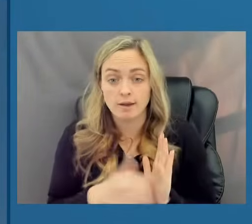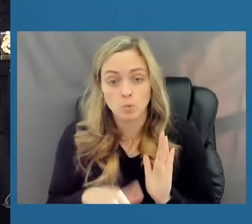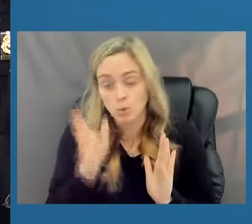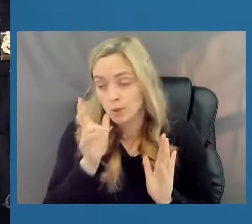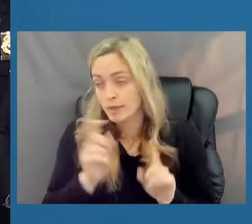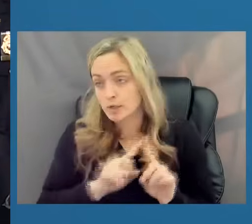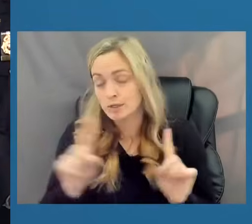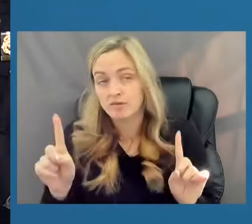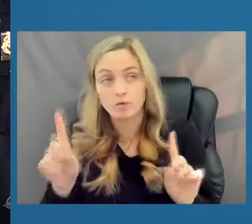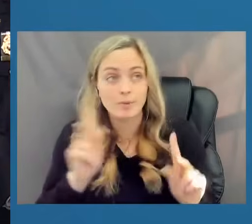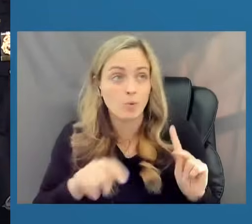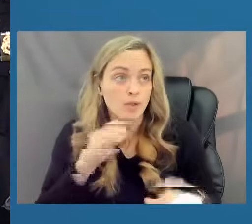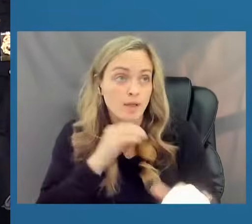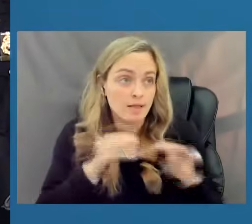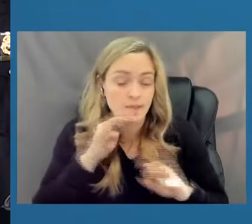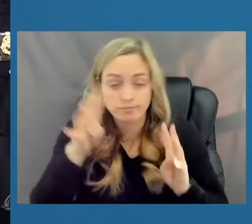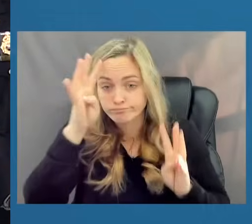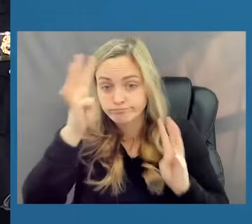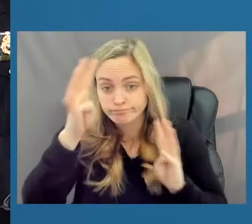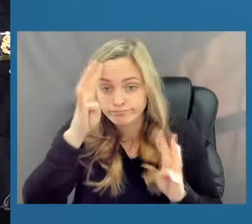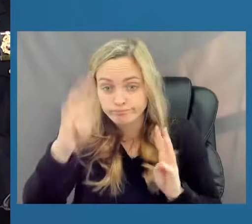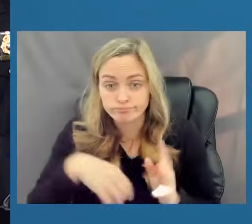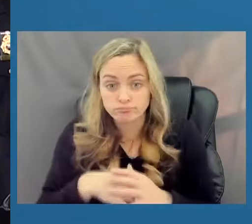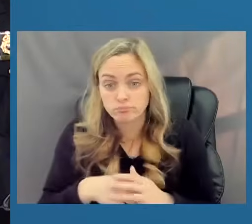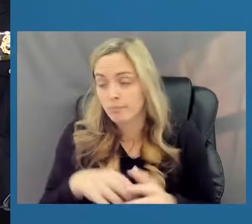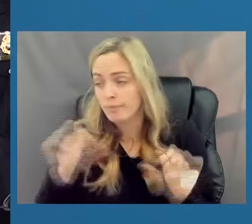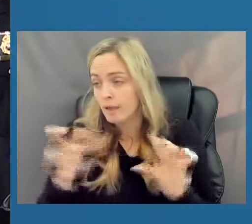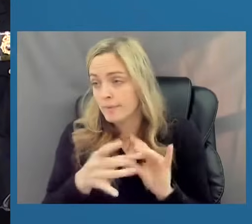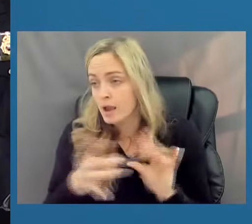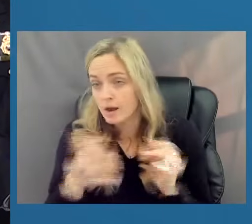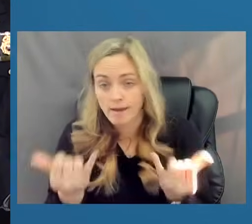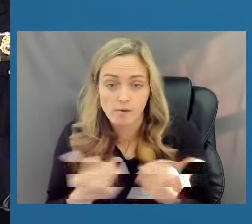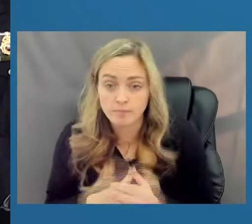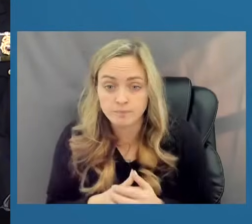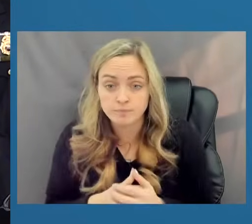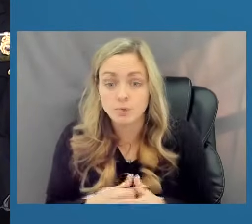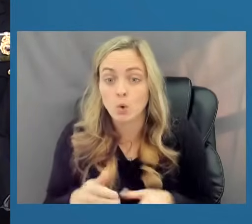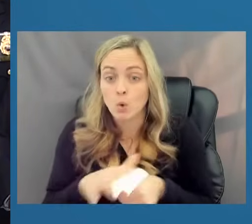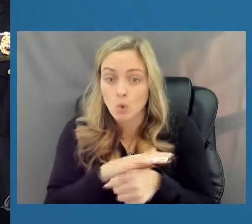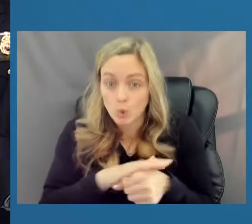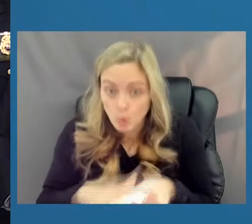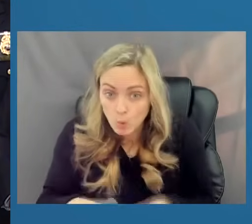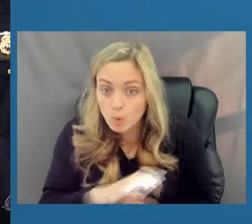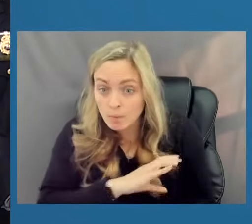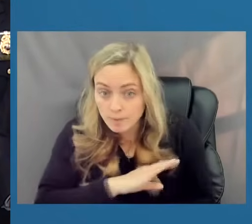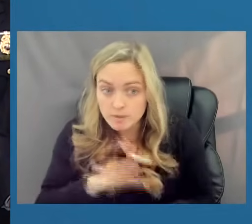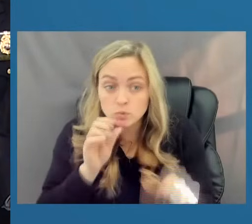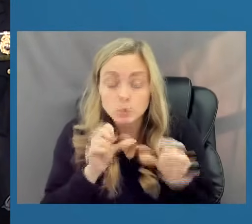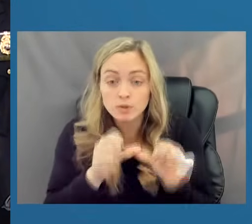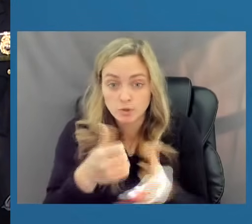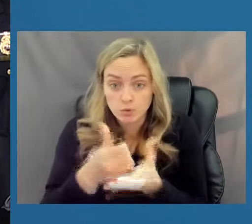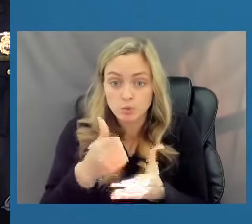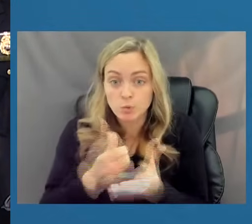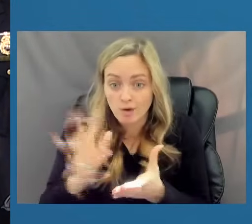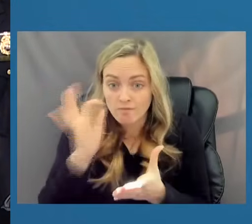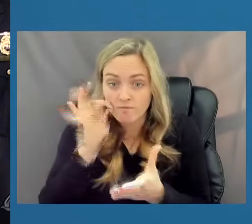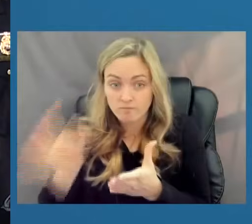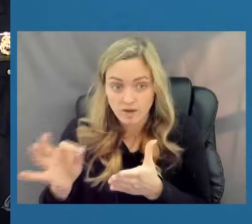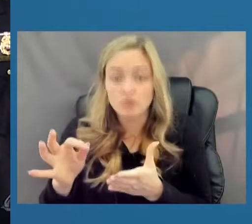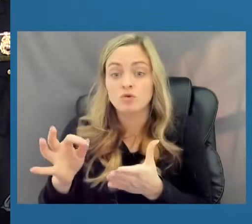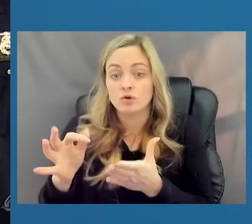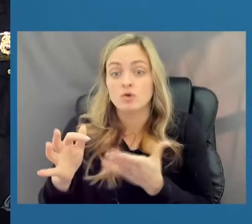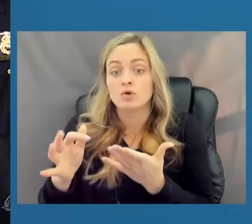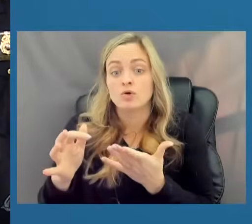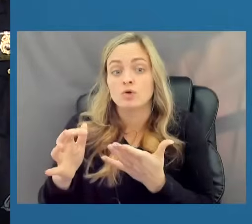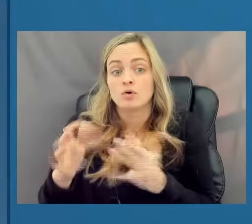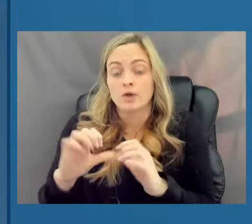the streets, probably being tweeted out right now. Local police will continue to help federal agents track down